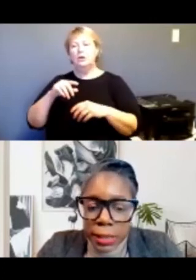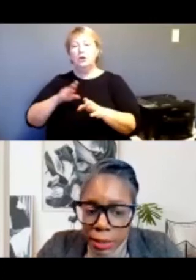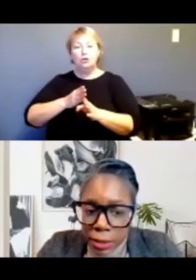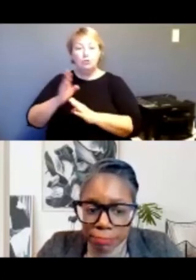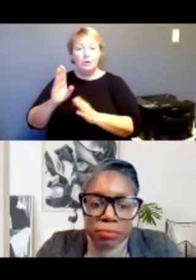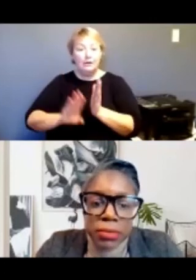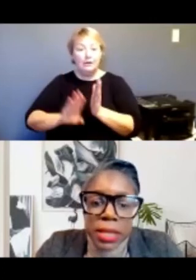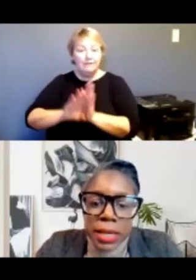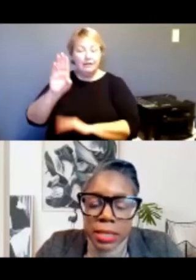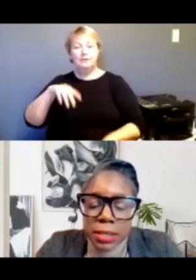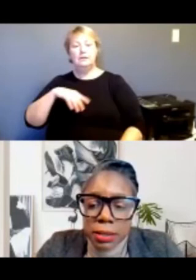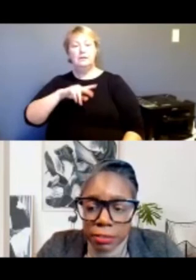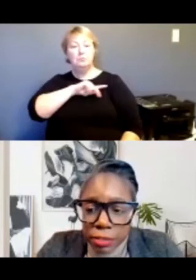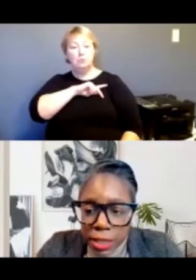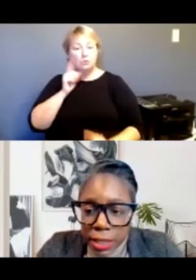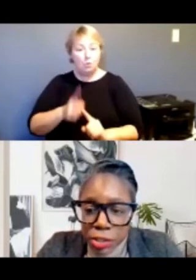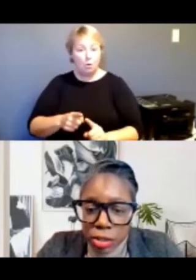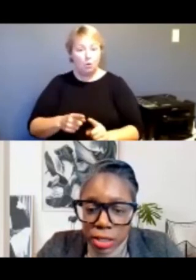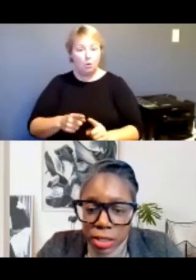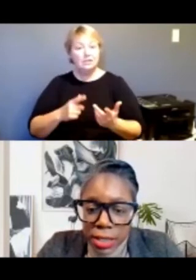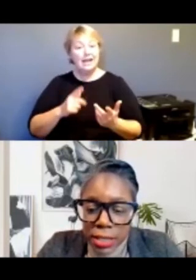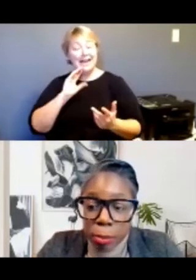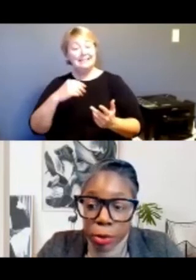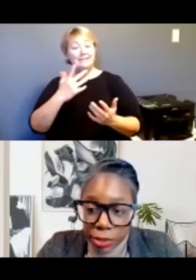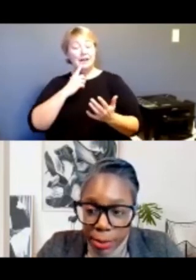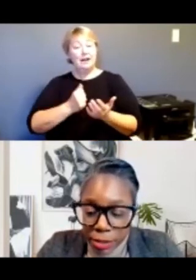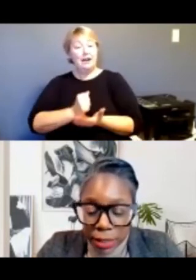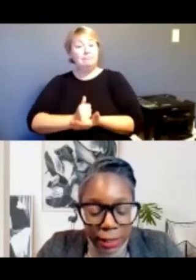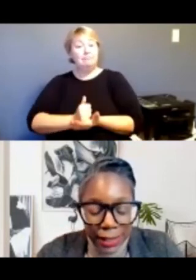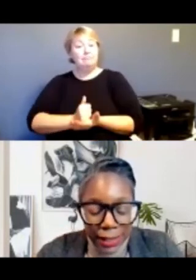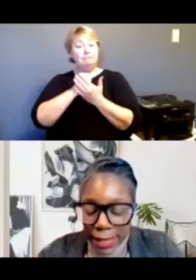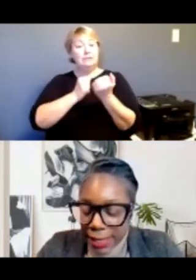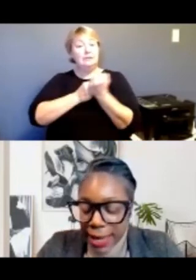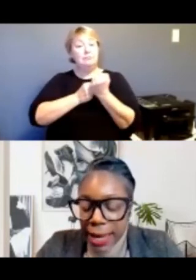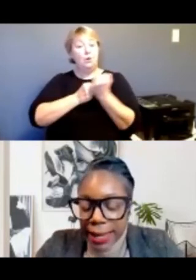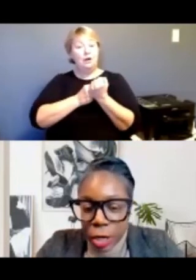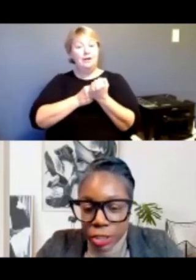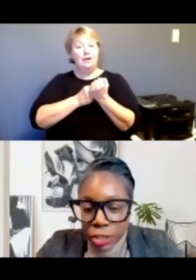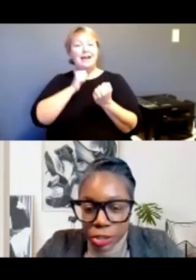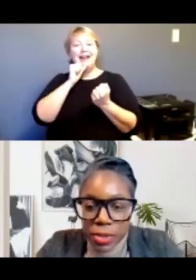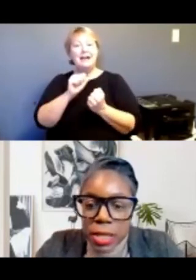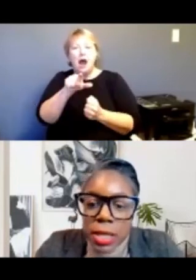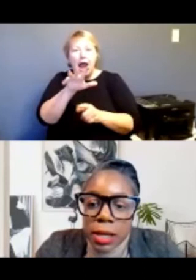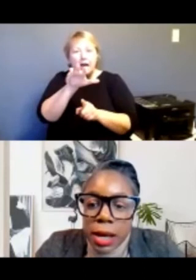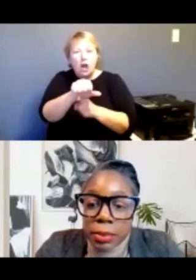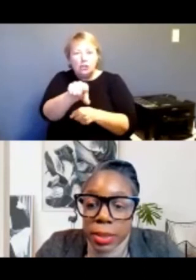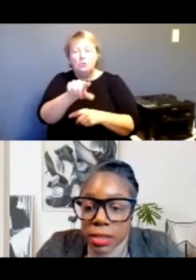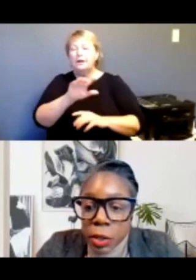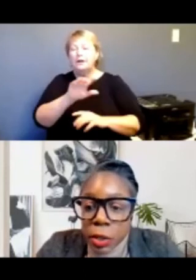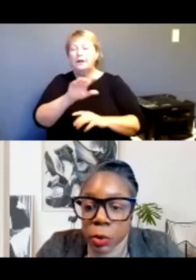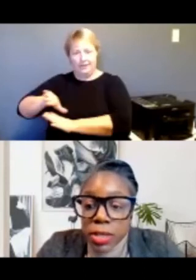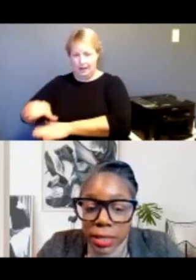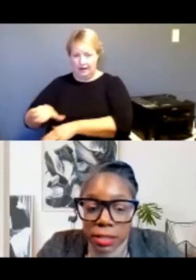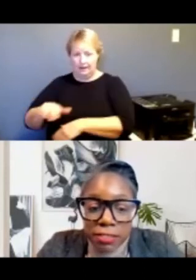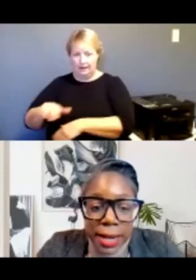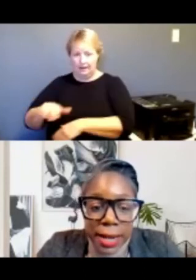et cetera. And it's delivered in a constructive and supportive manner. Again, not an aha, I caught you. The resident and coach